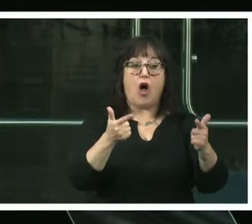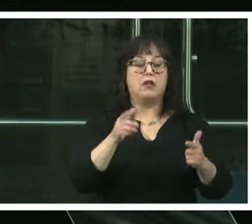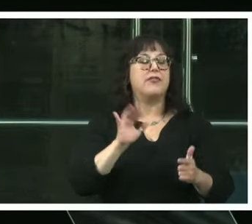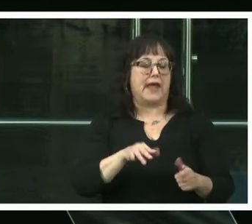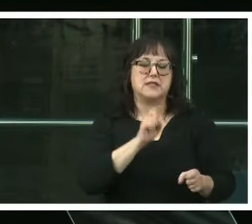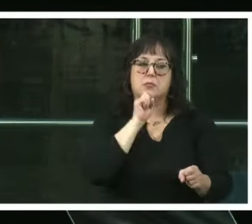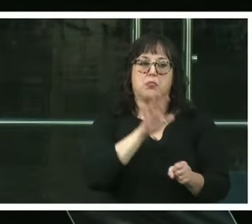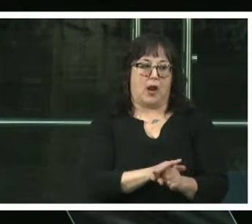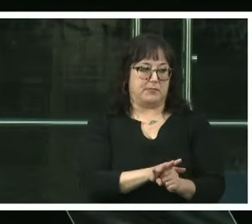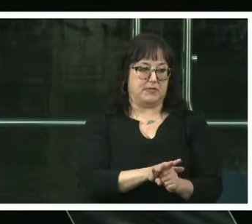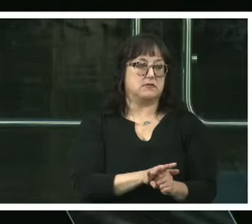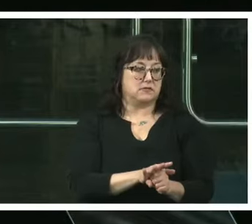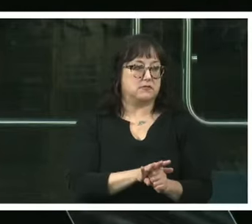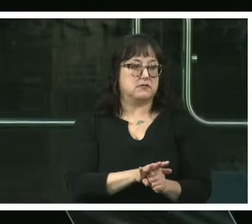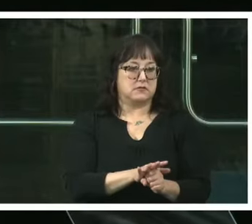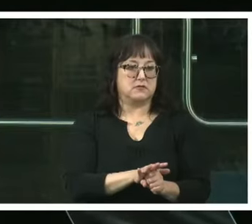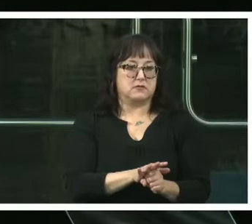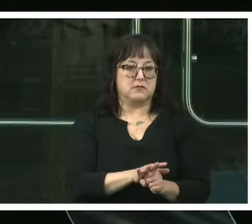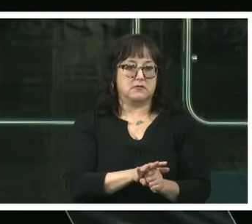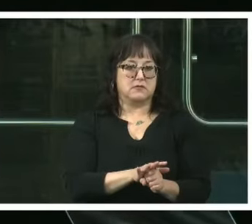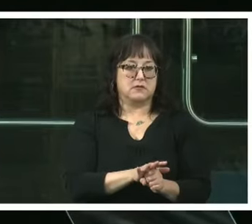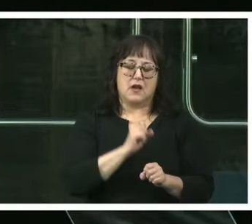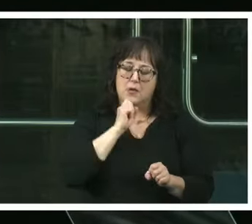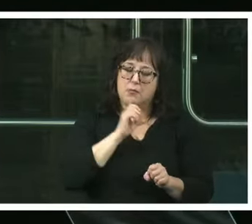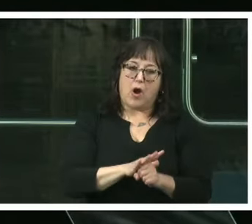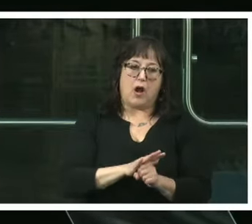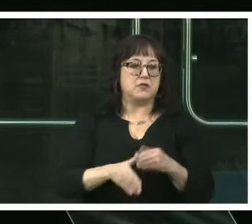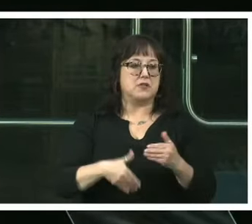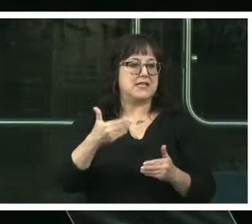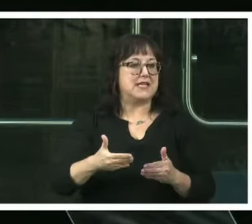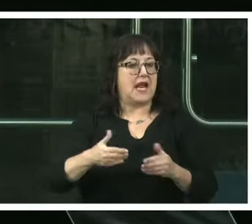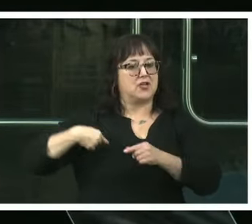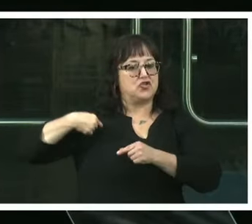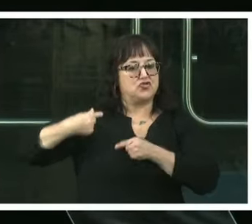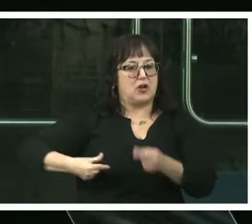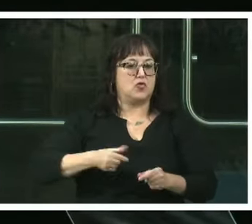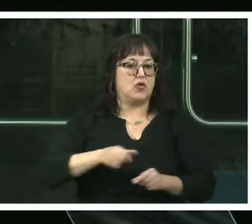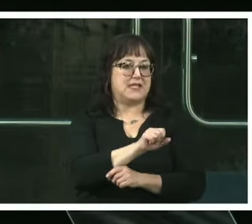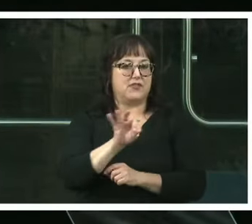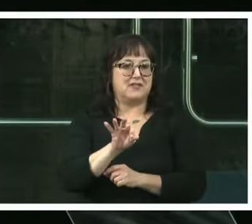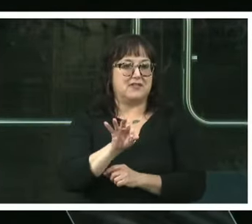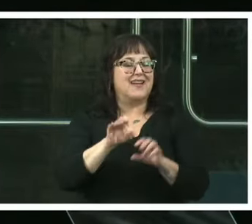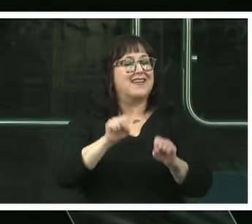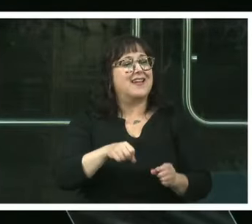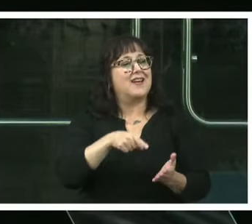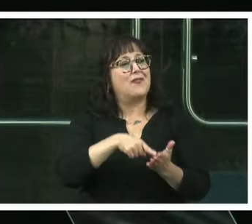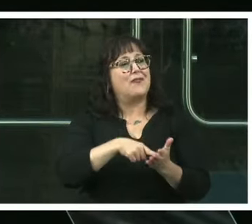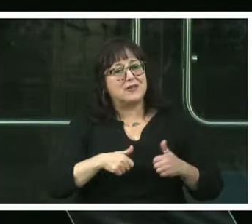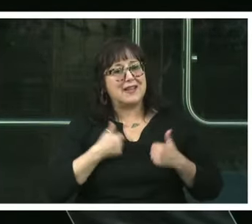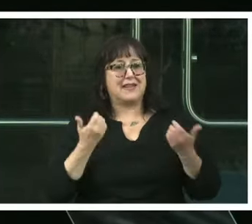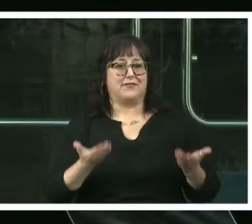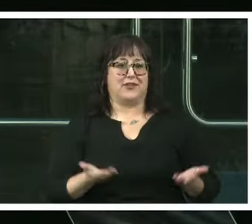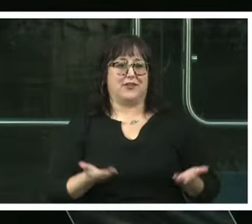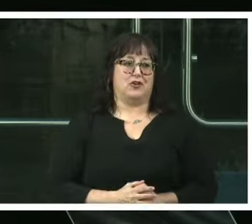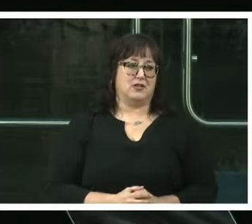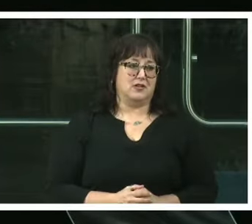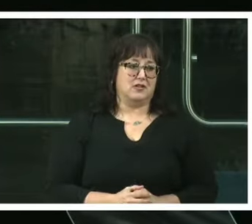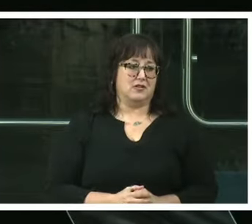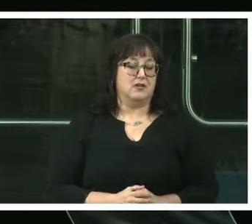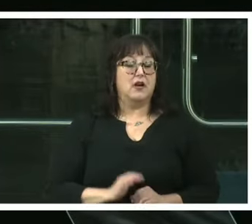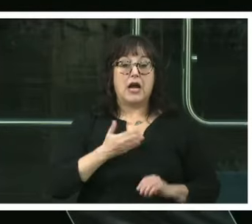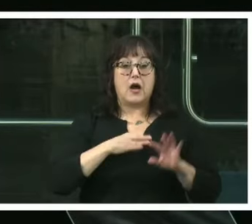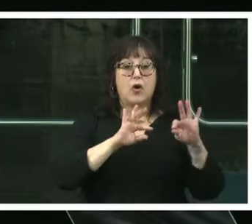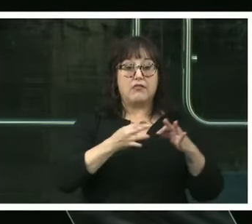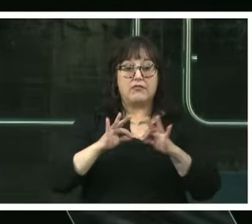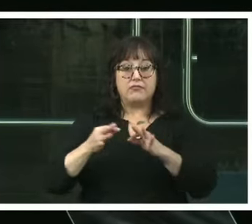promise that the next generation of San Franciscans will be able to afford to live here, that our